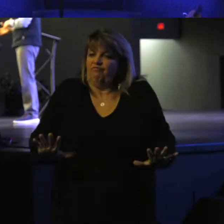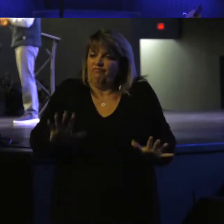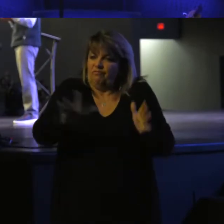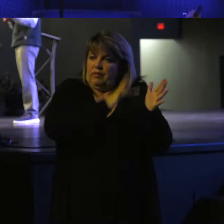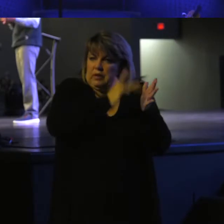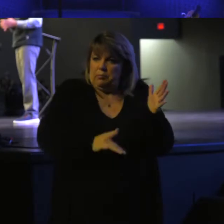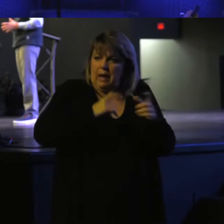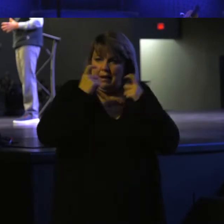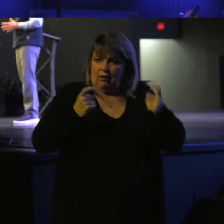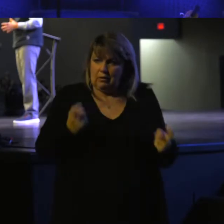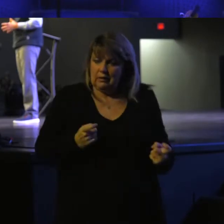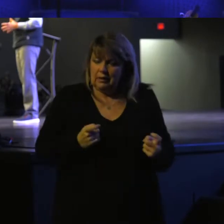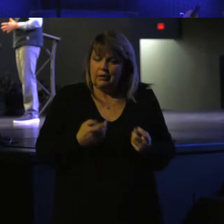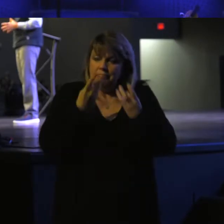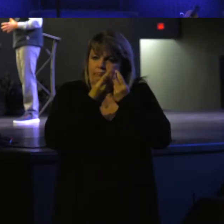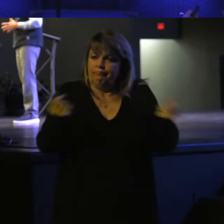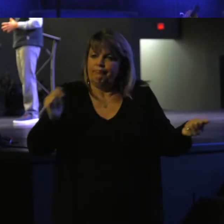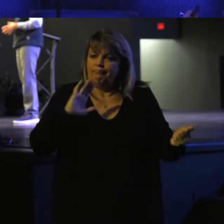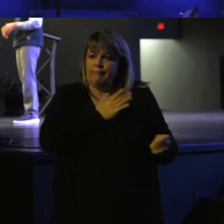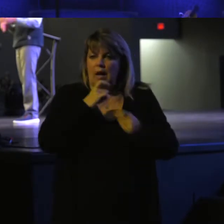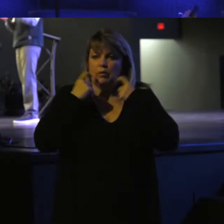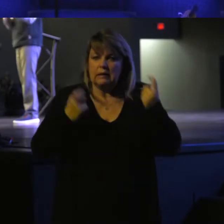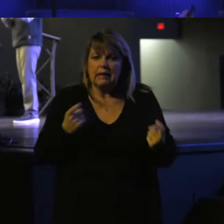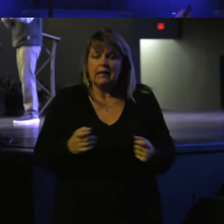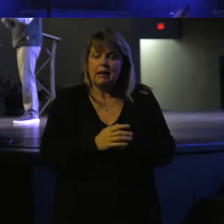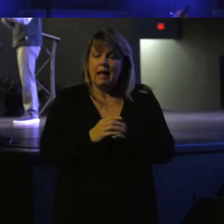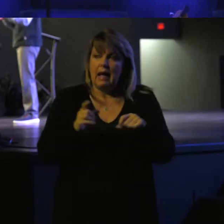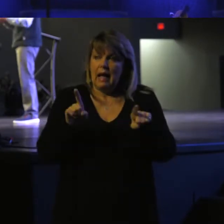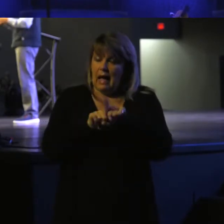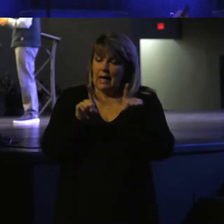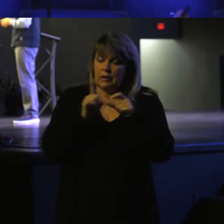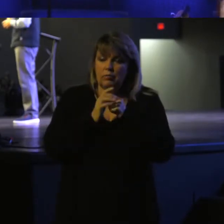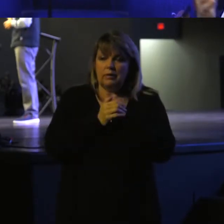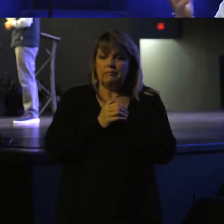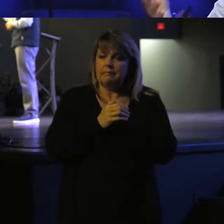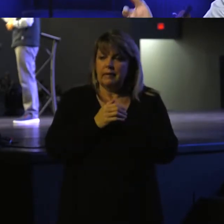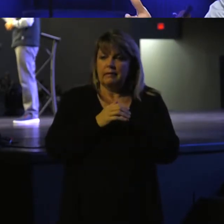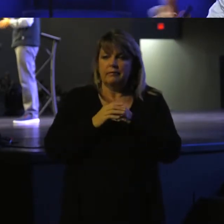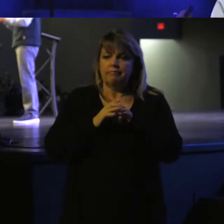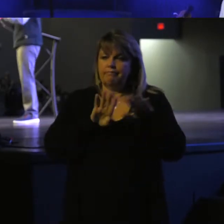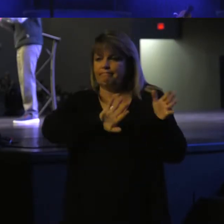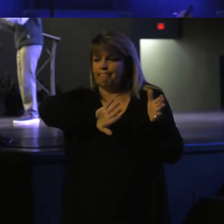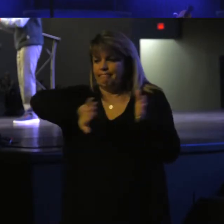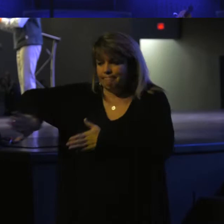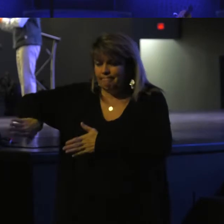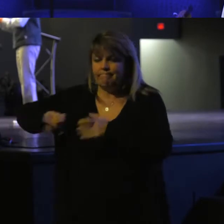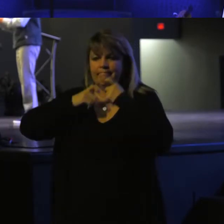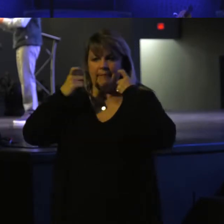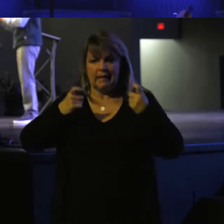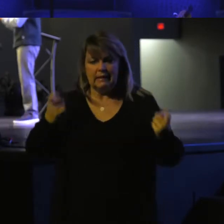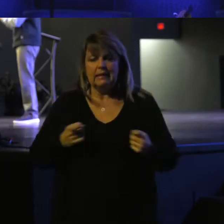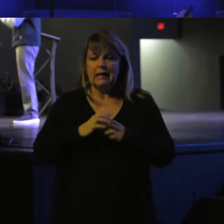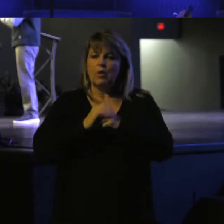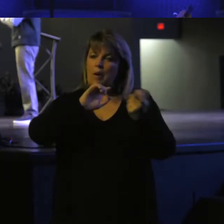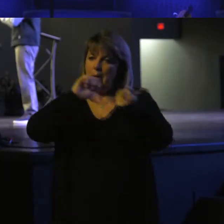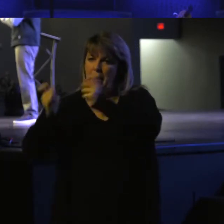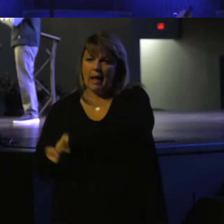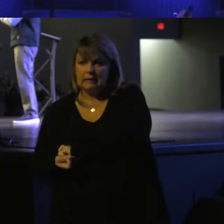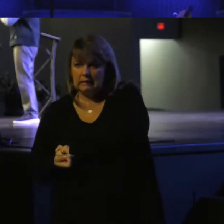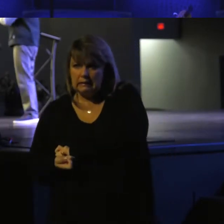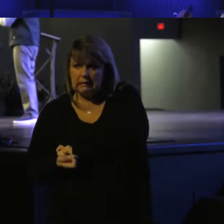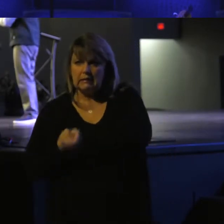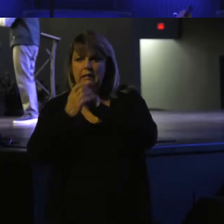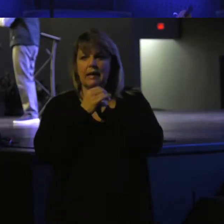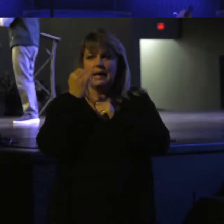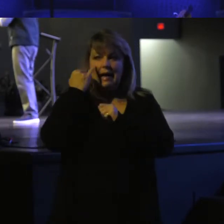sin to take our sin away. Unless we have turned from our sin and turned to the Savior, we call that repentance. Unless we